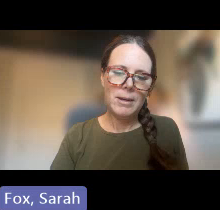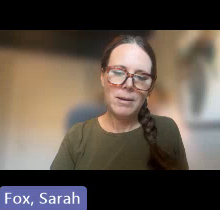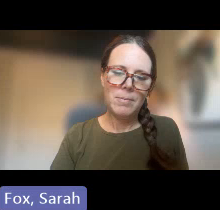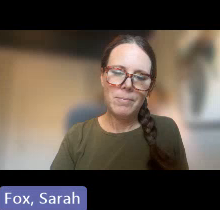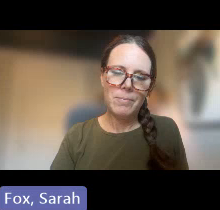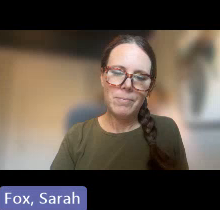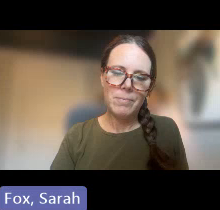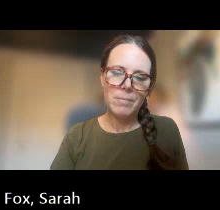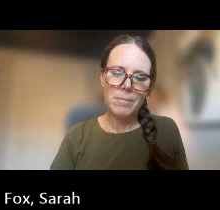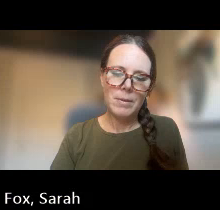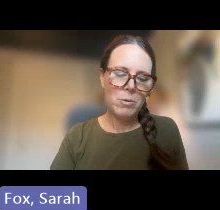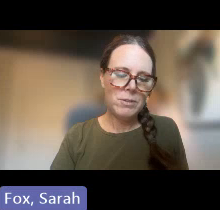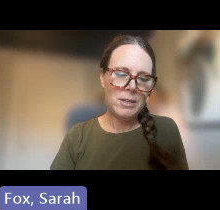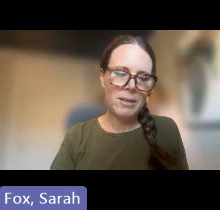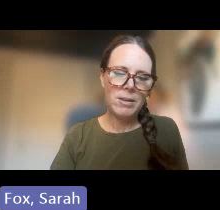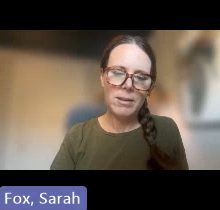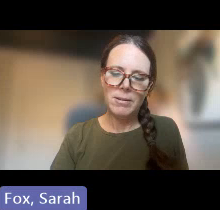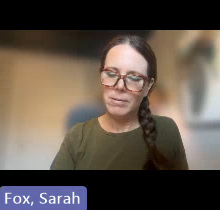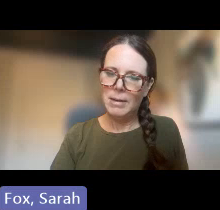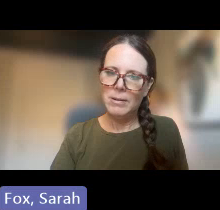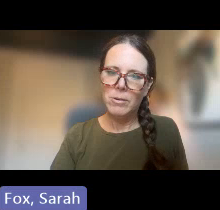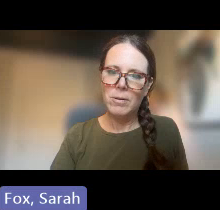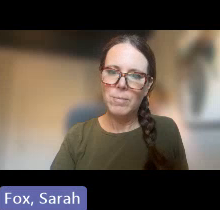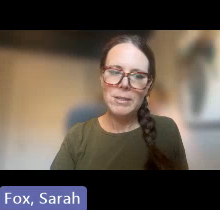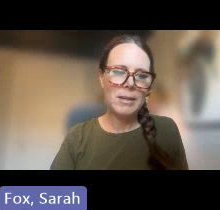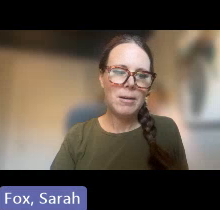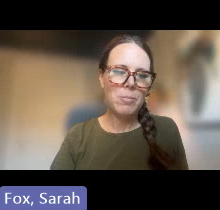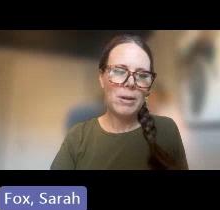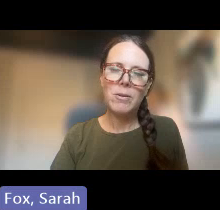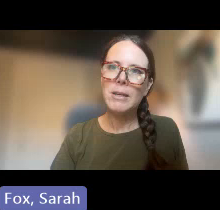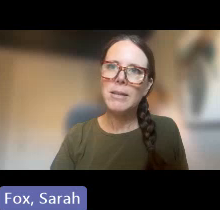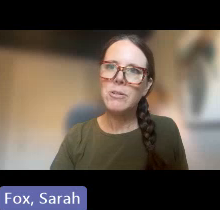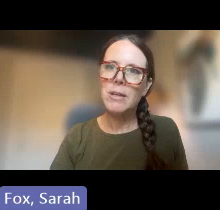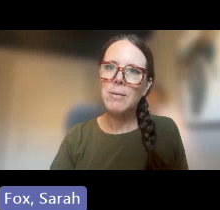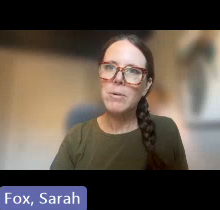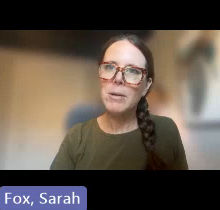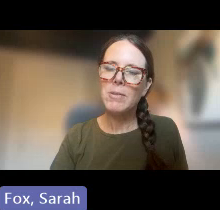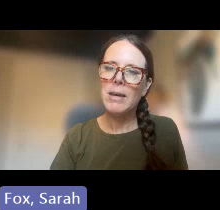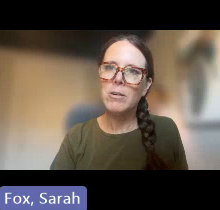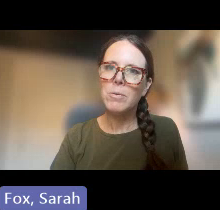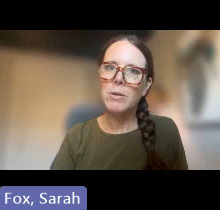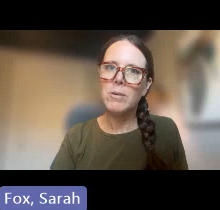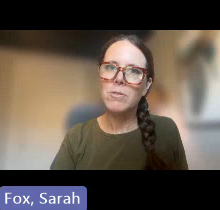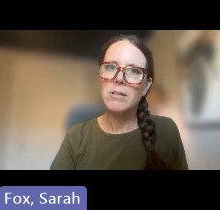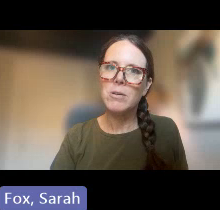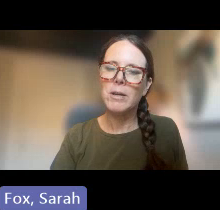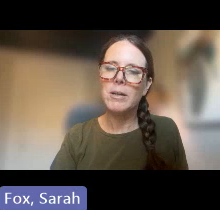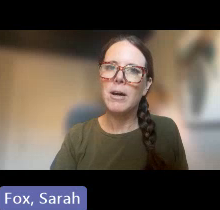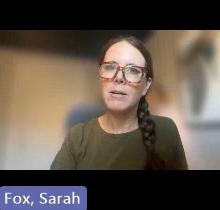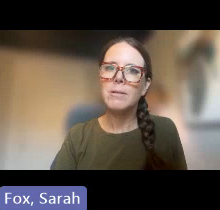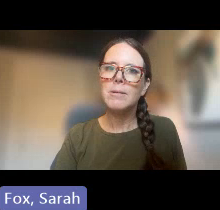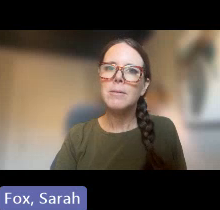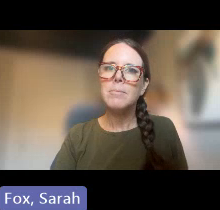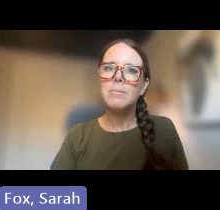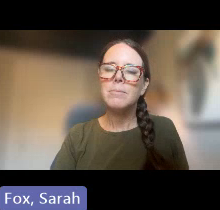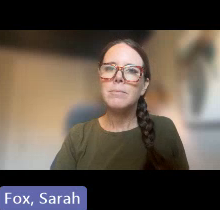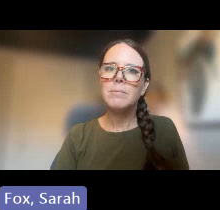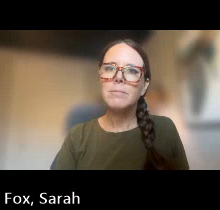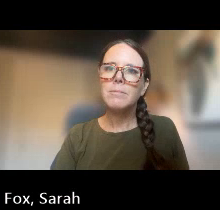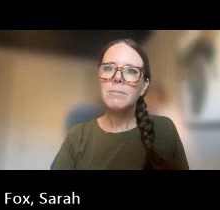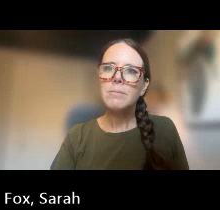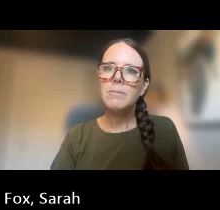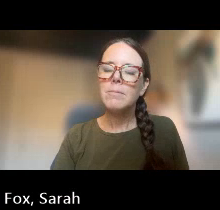Should we move to any of the, I don't know, are we taking a break or anything? Should I worry about that, or are we going straight to 1 o'clock?